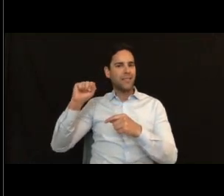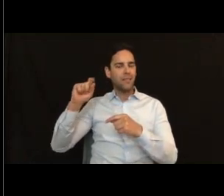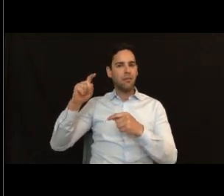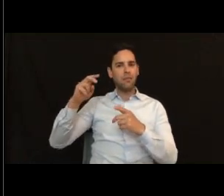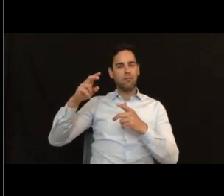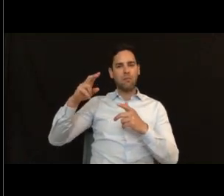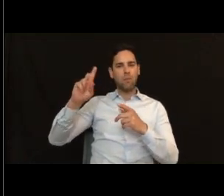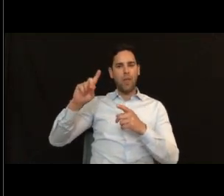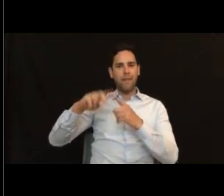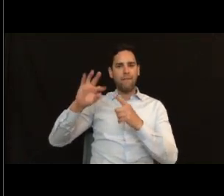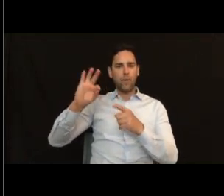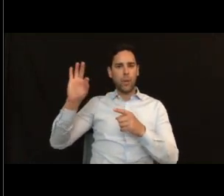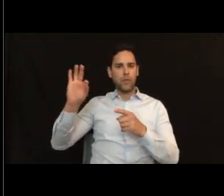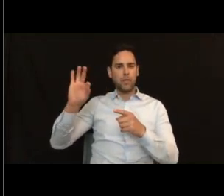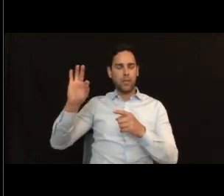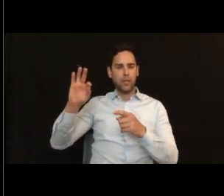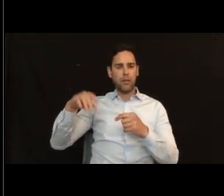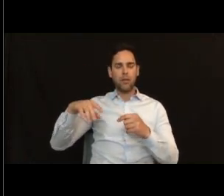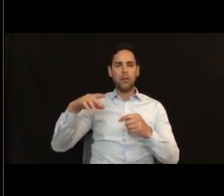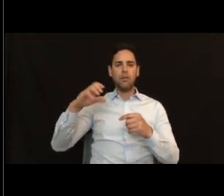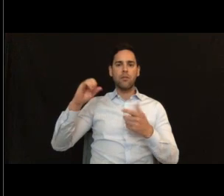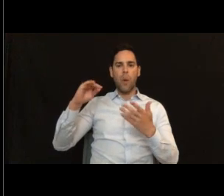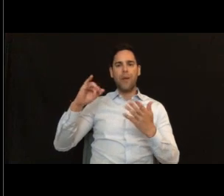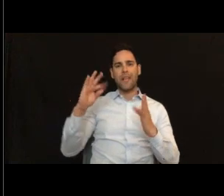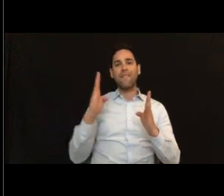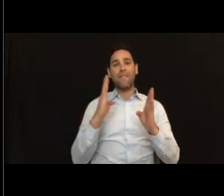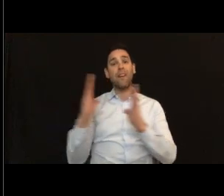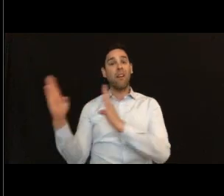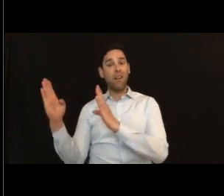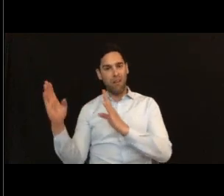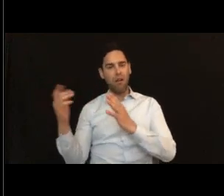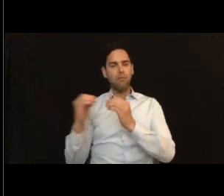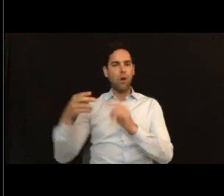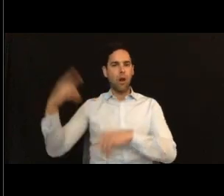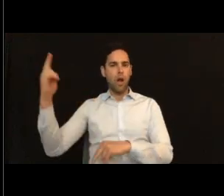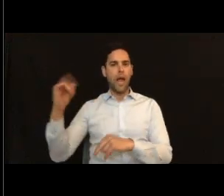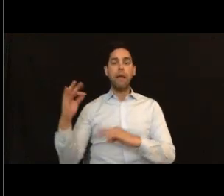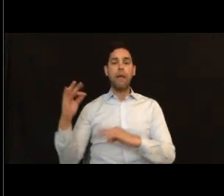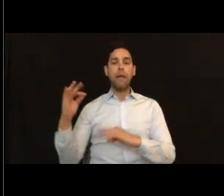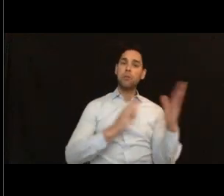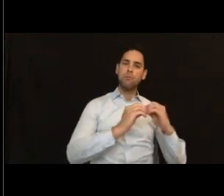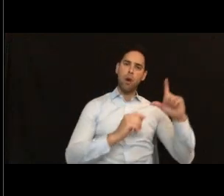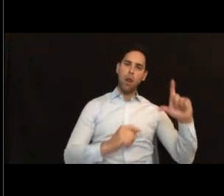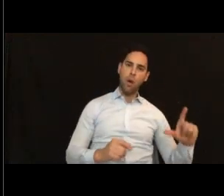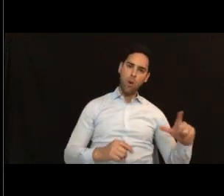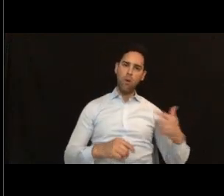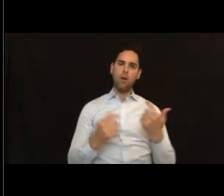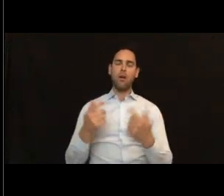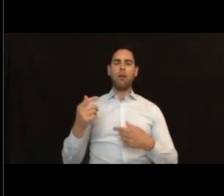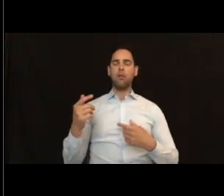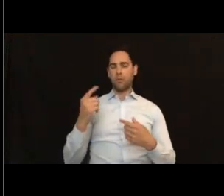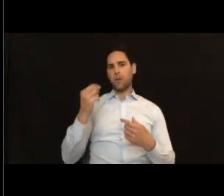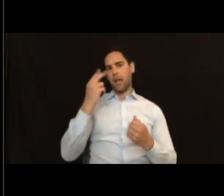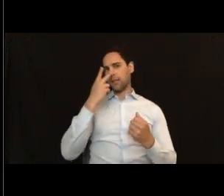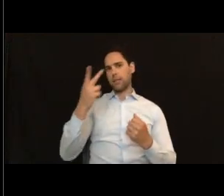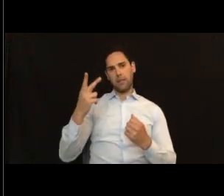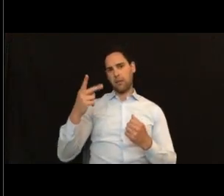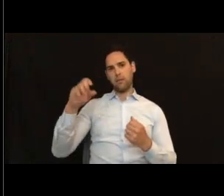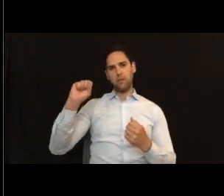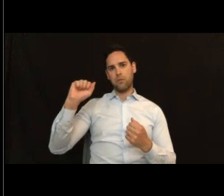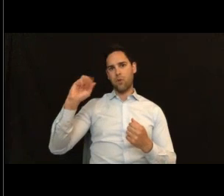the more fronted the articulation of the S's. So as you can see, the Soma queens are mostly, almost all of them are